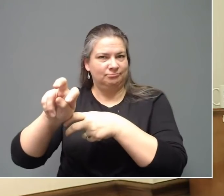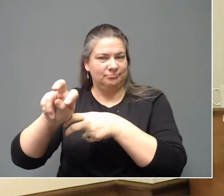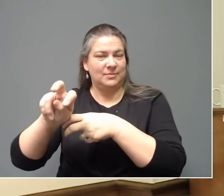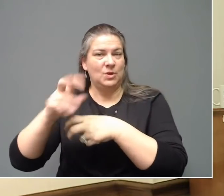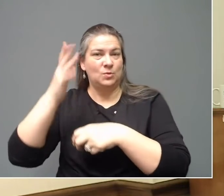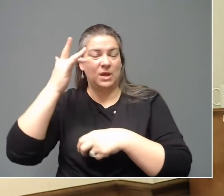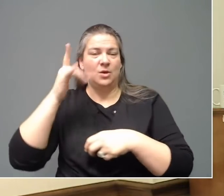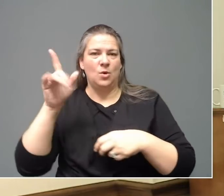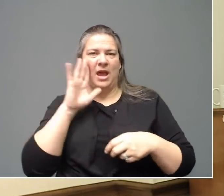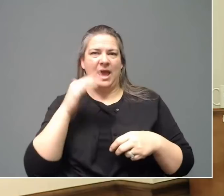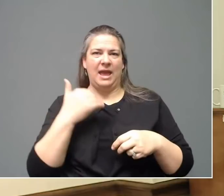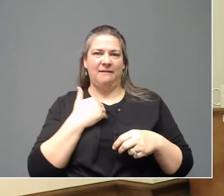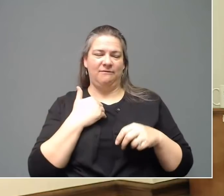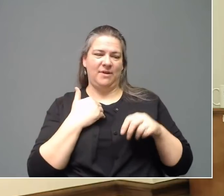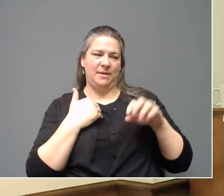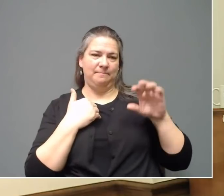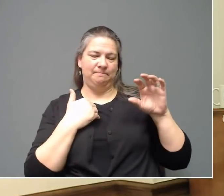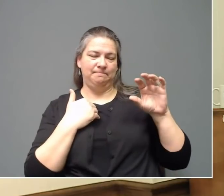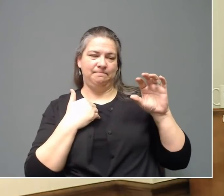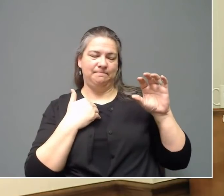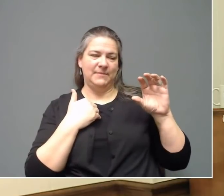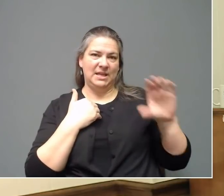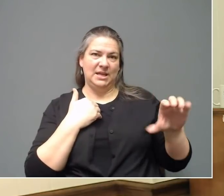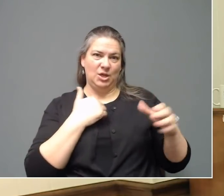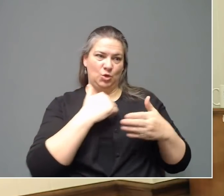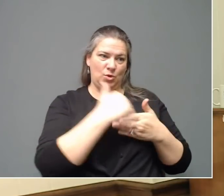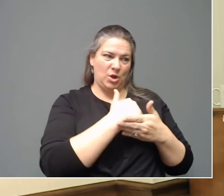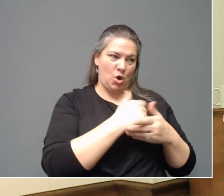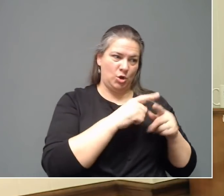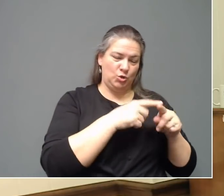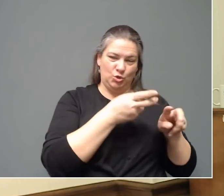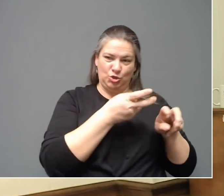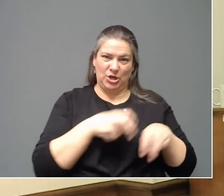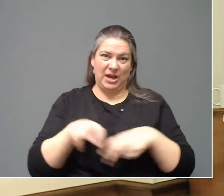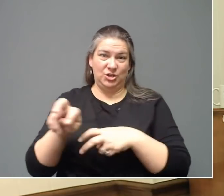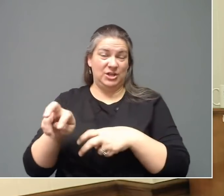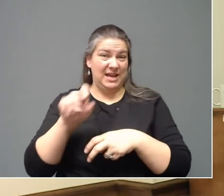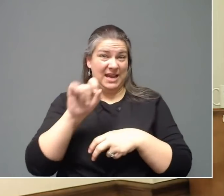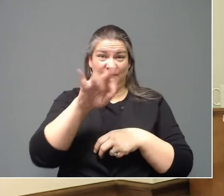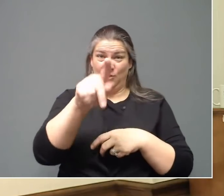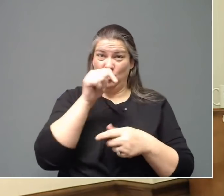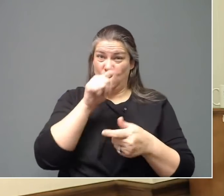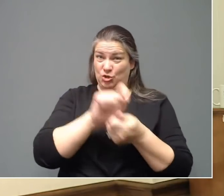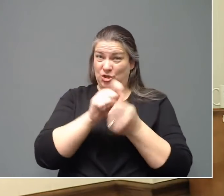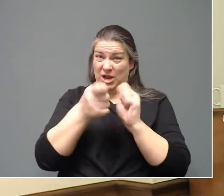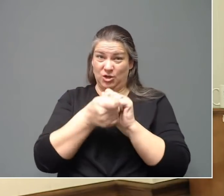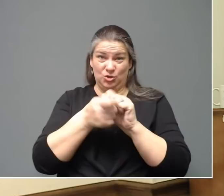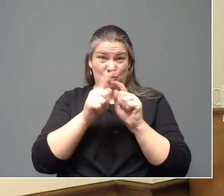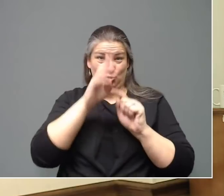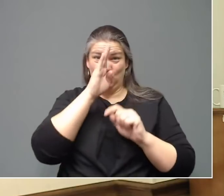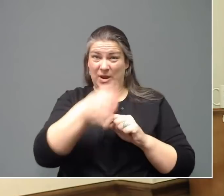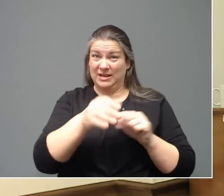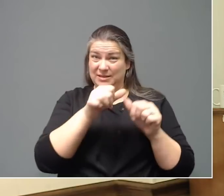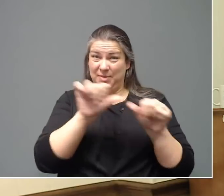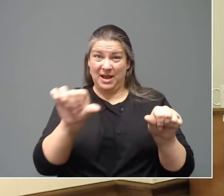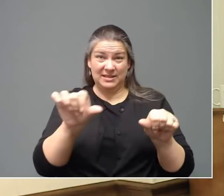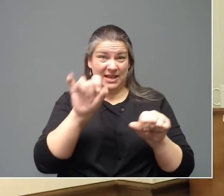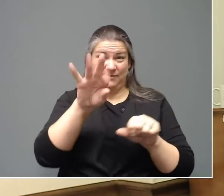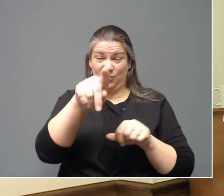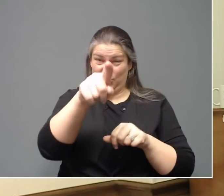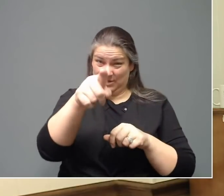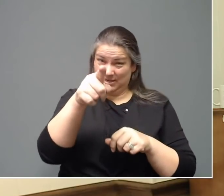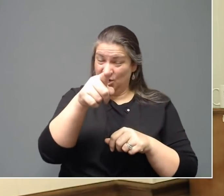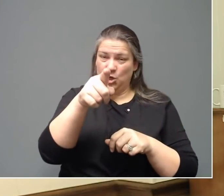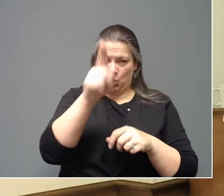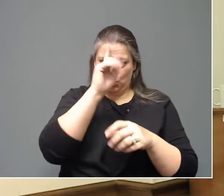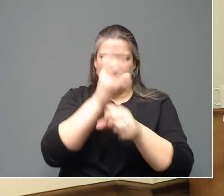those providers. So if you don't change your method to direct deposit to a bank account, you're going to get a paper check